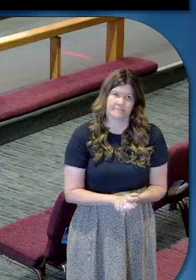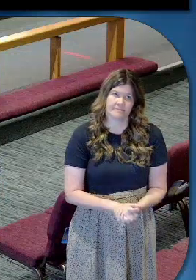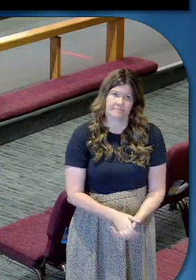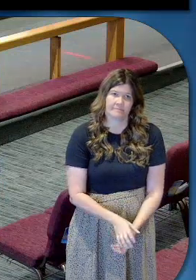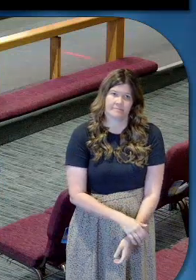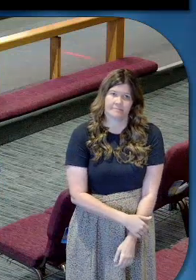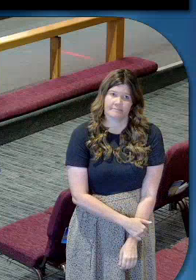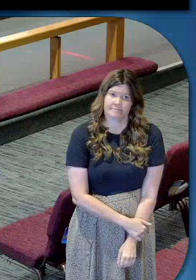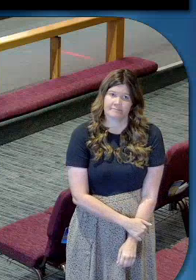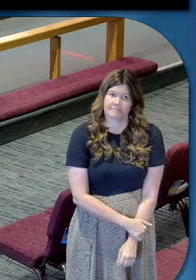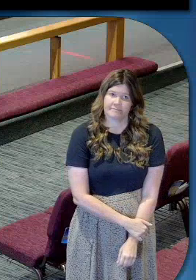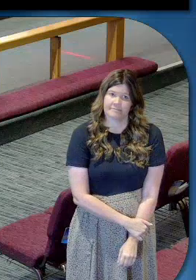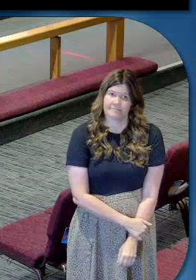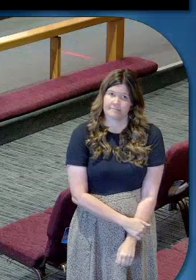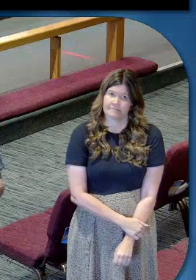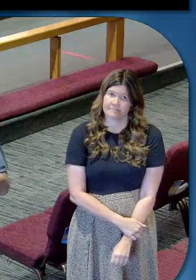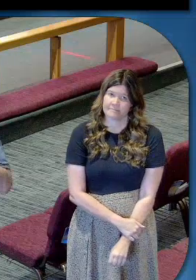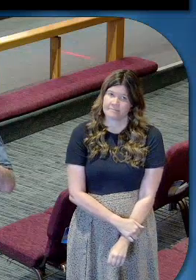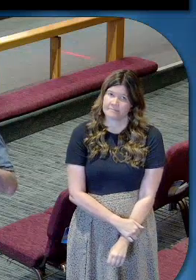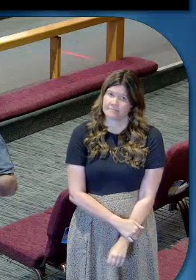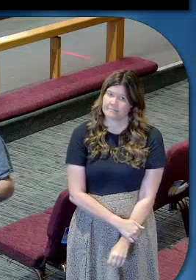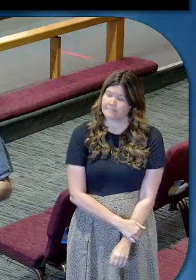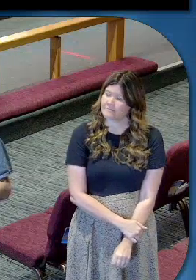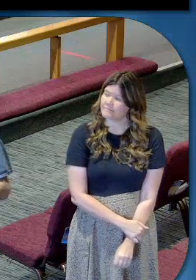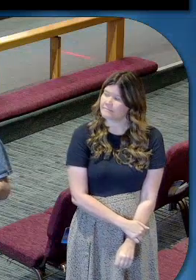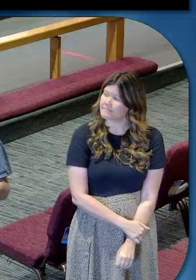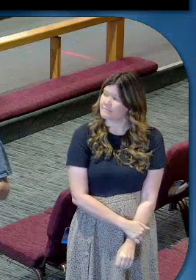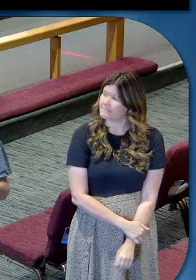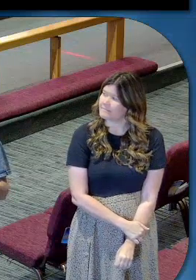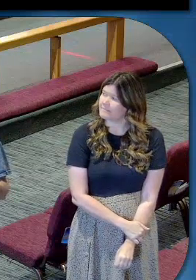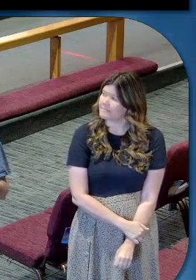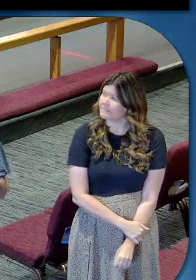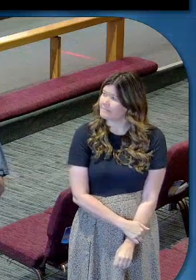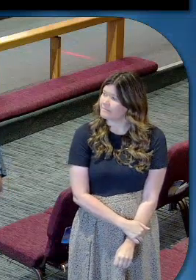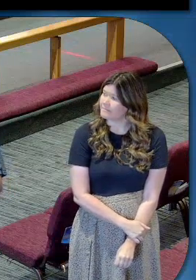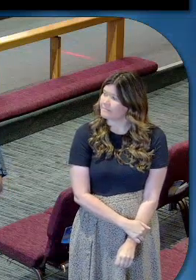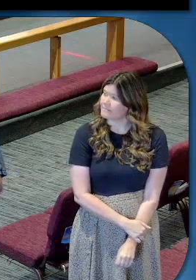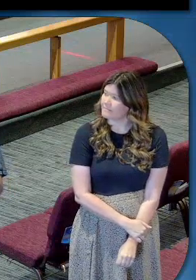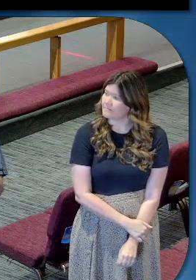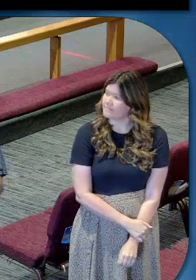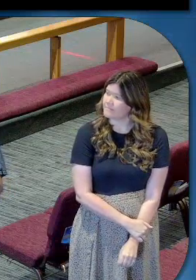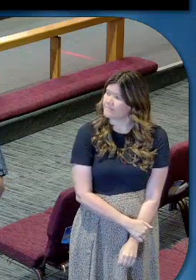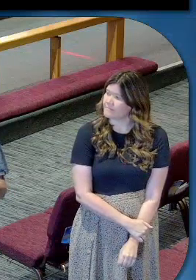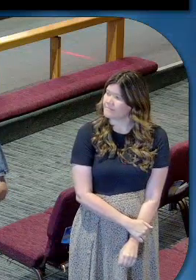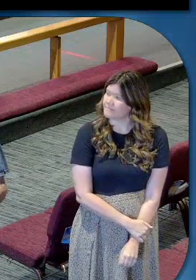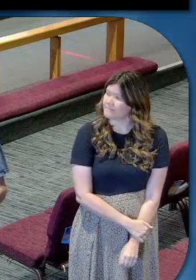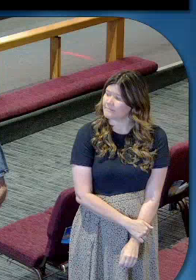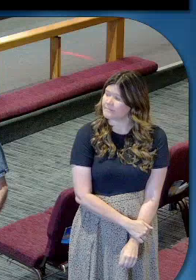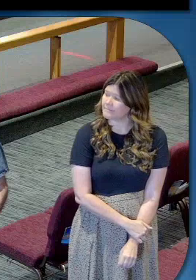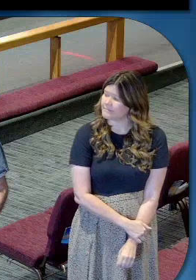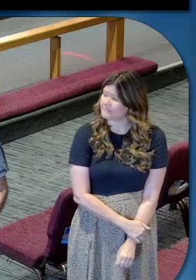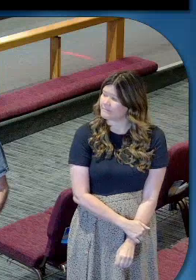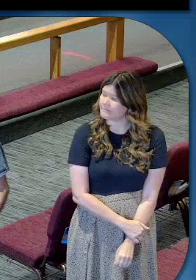highest. Blessed is he who comes in the name.